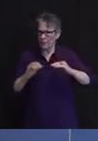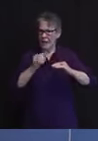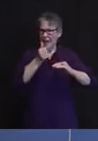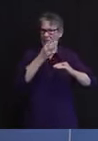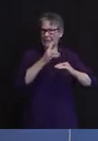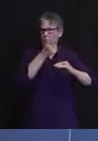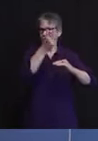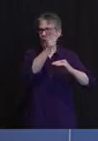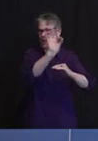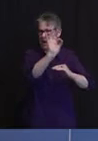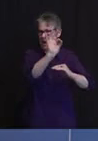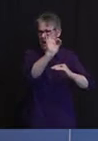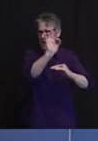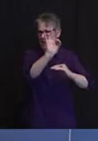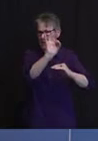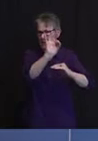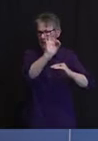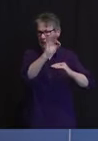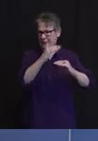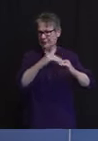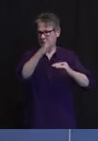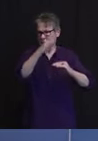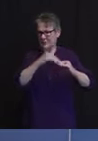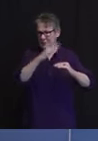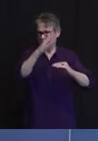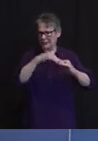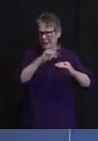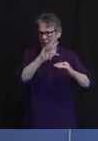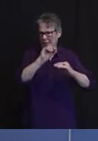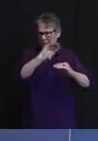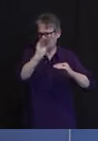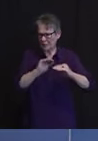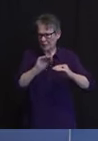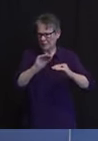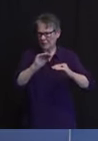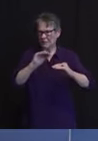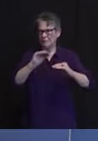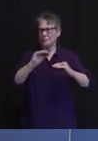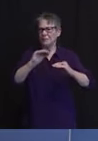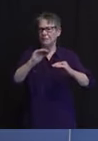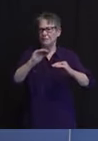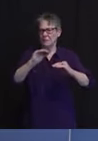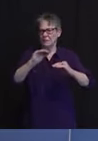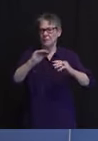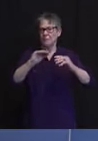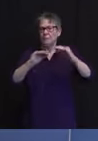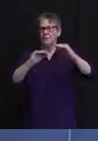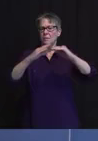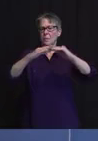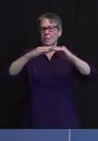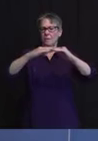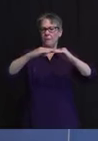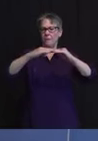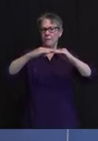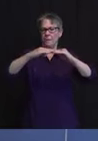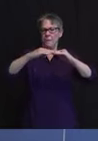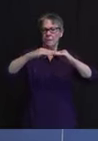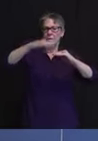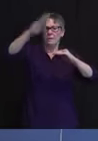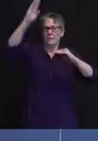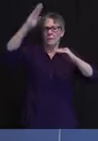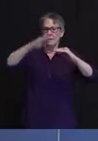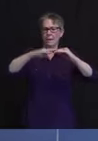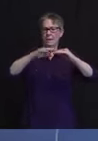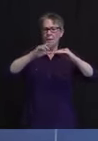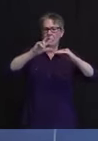65 to 79, 32.8%, and over 80, 45.5%.